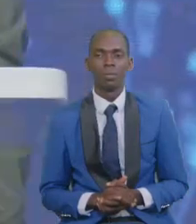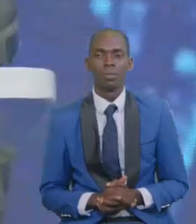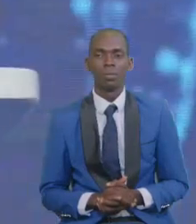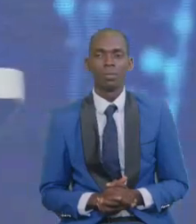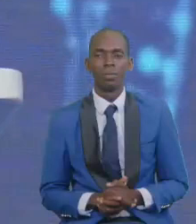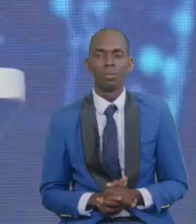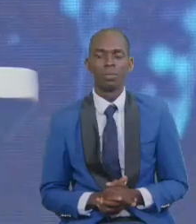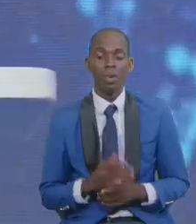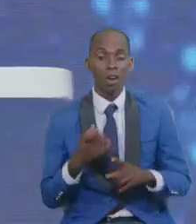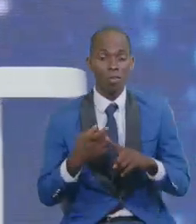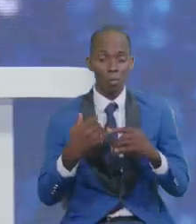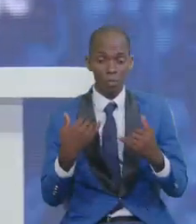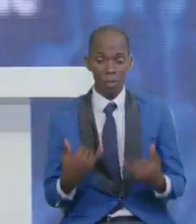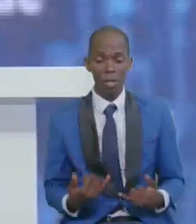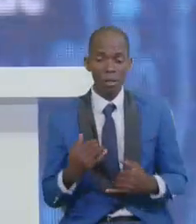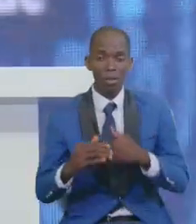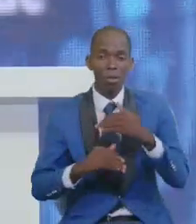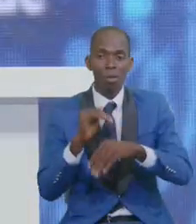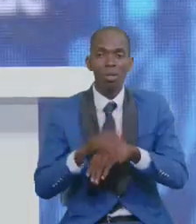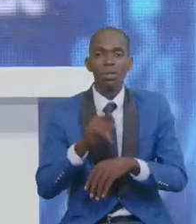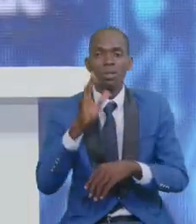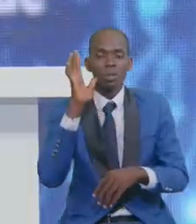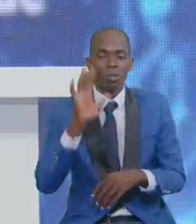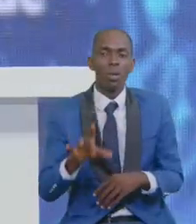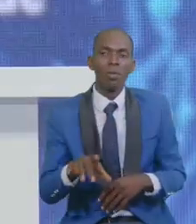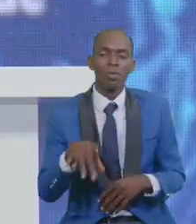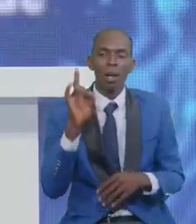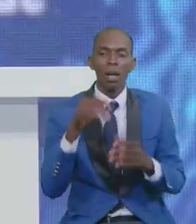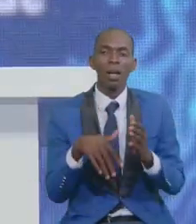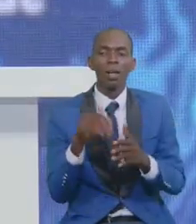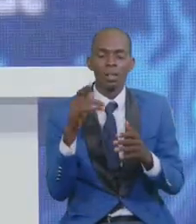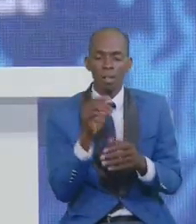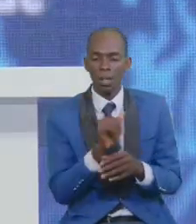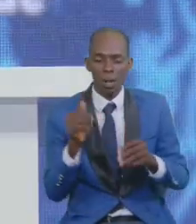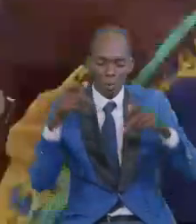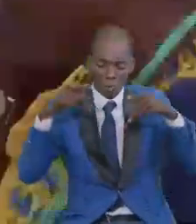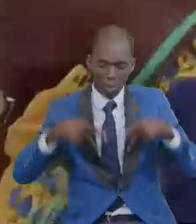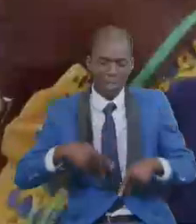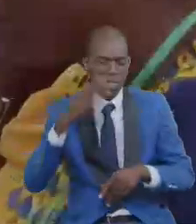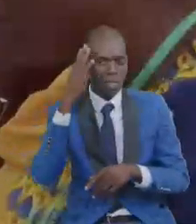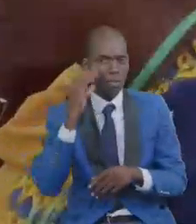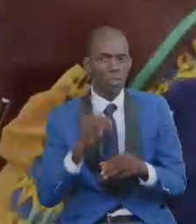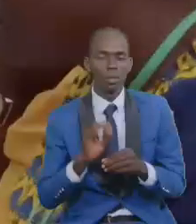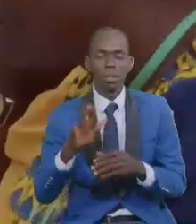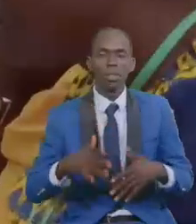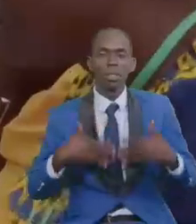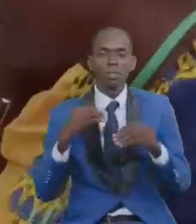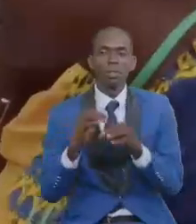From today, you'll find that a personal experience in your life in Jesus' name.